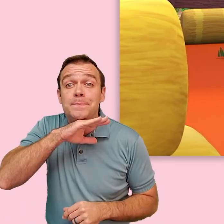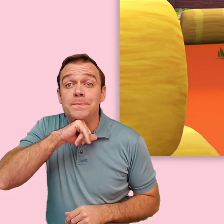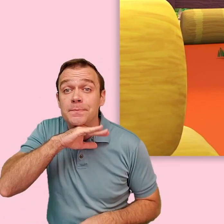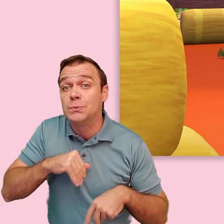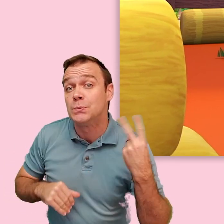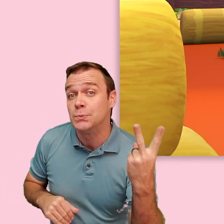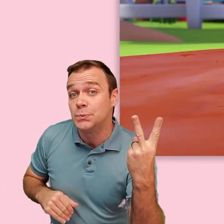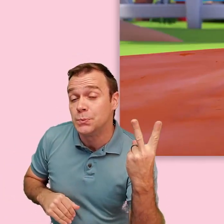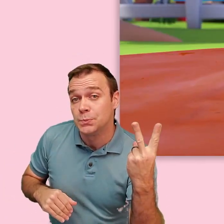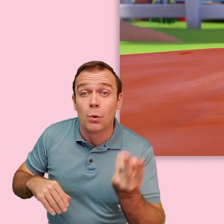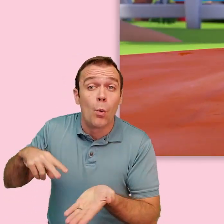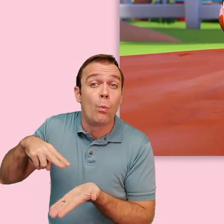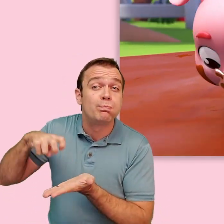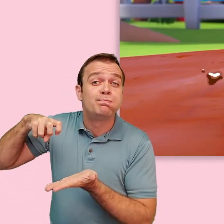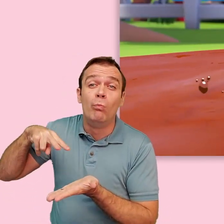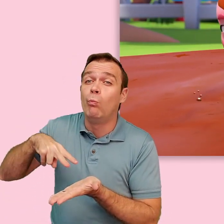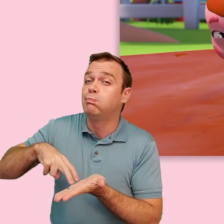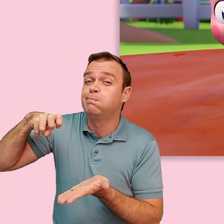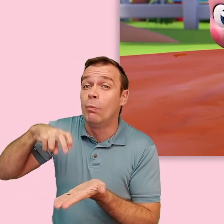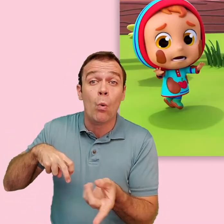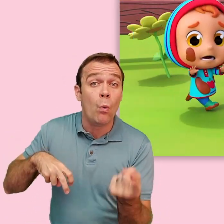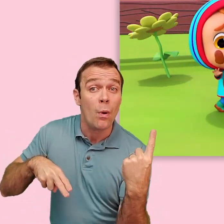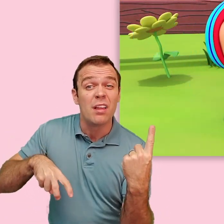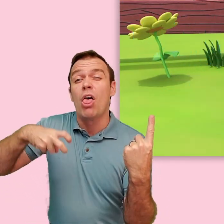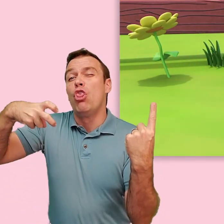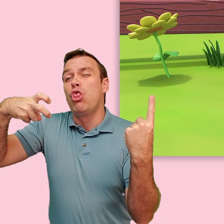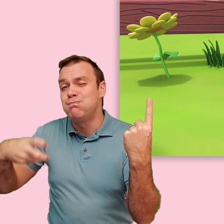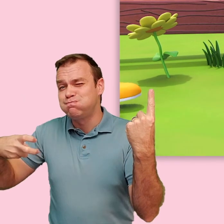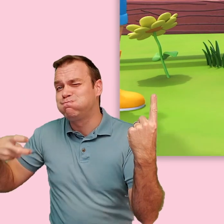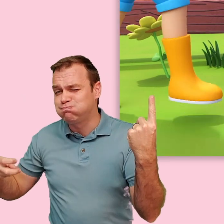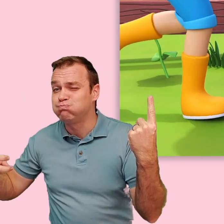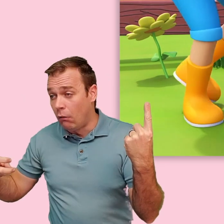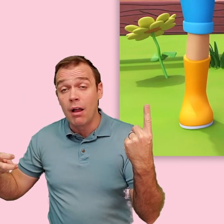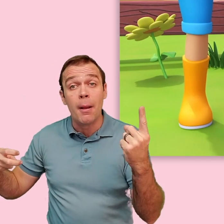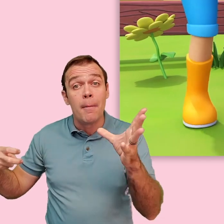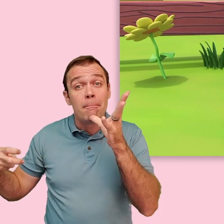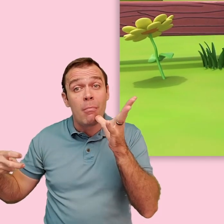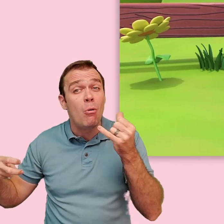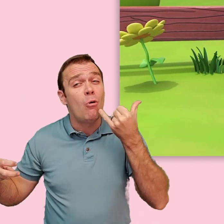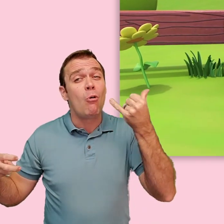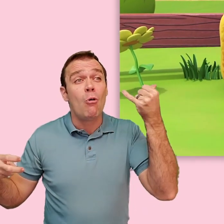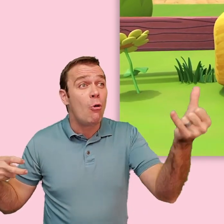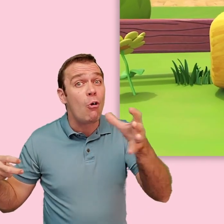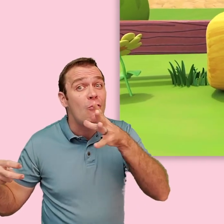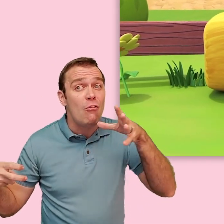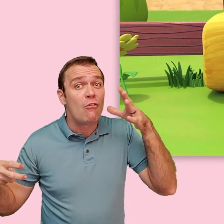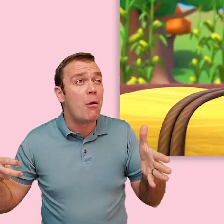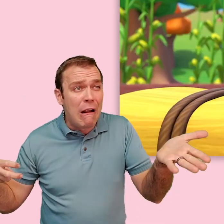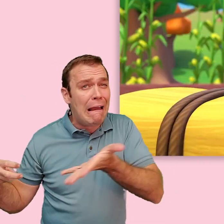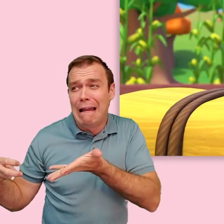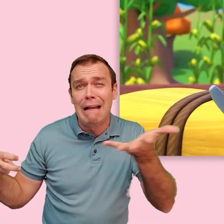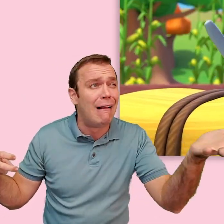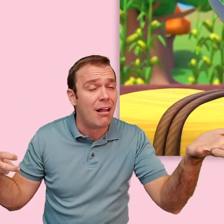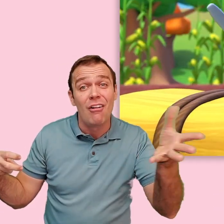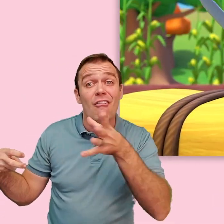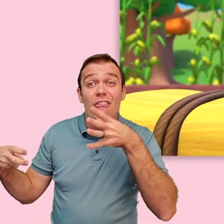2 little piggies jumping in the mud. One fell down with a great big thud. Mama called the farmer and the